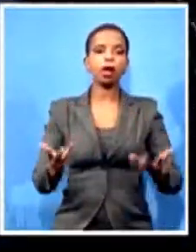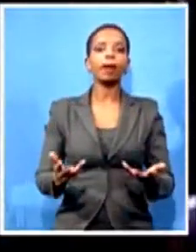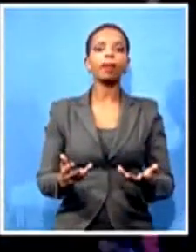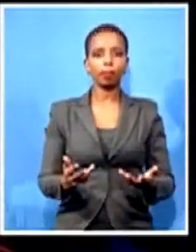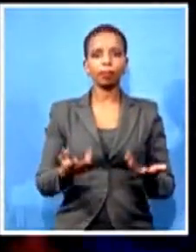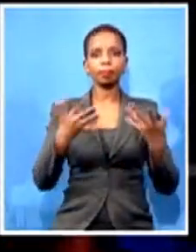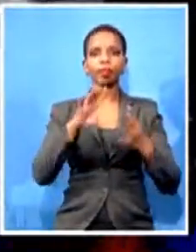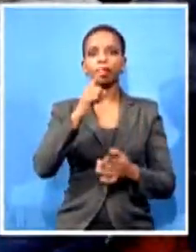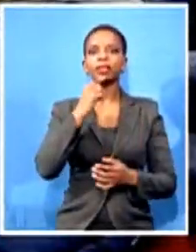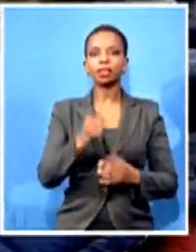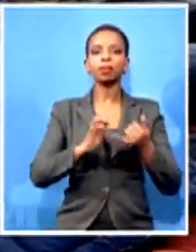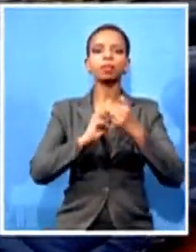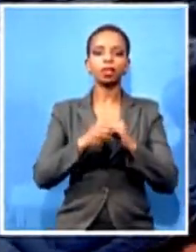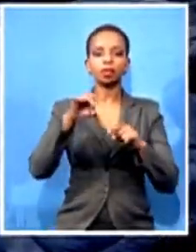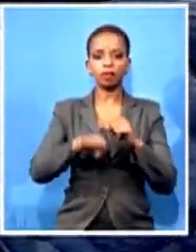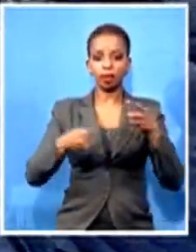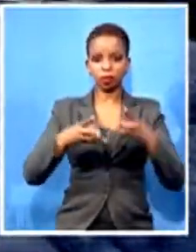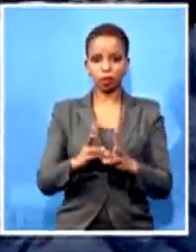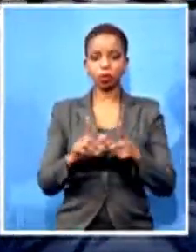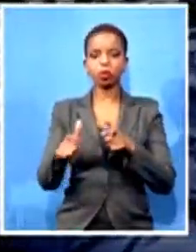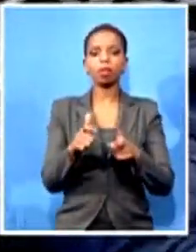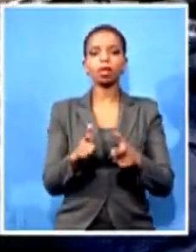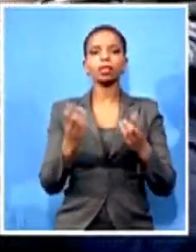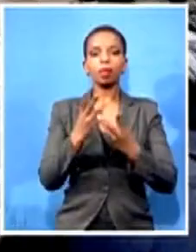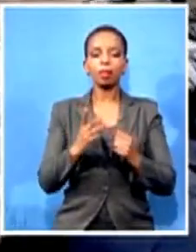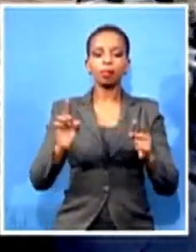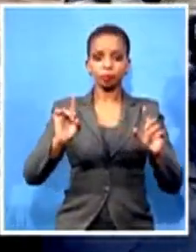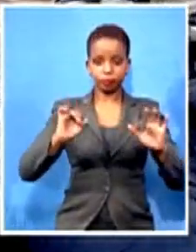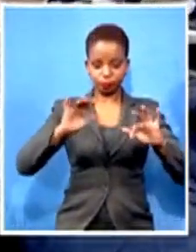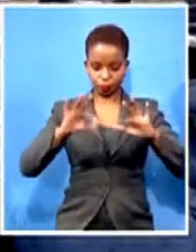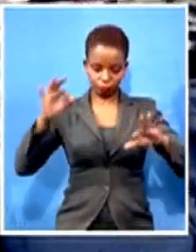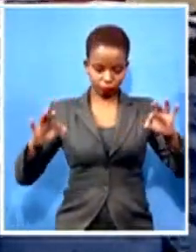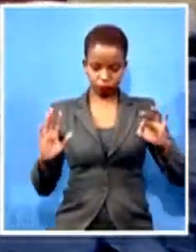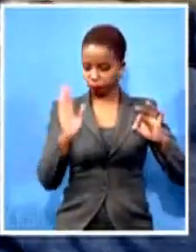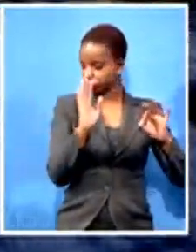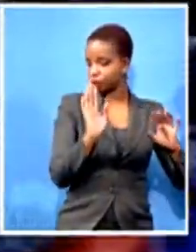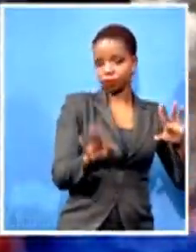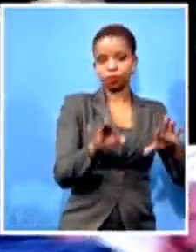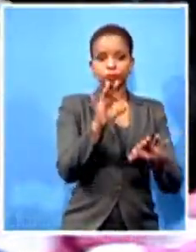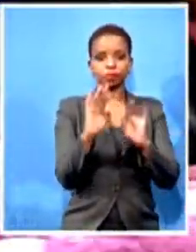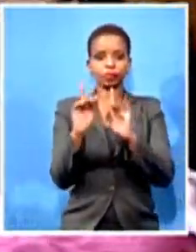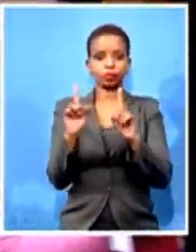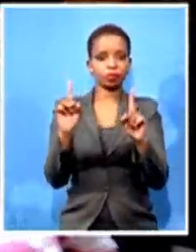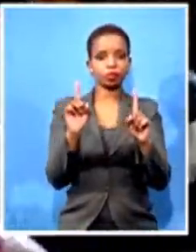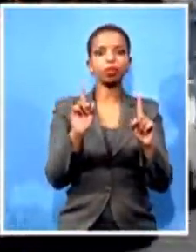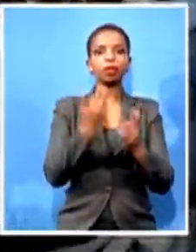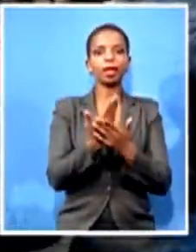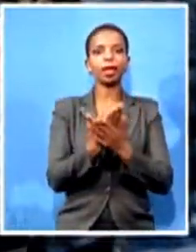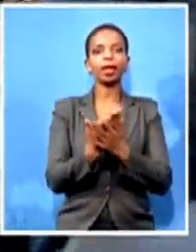manage social distancing, but as far as trying to keep and practice good hygiene, as you're seeing now, they're sanitizing some of